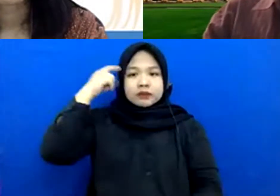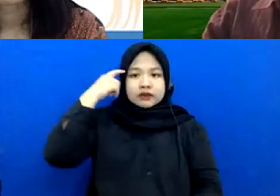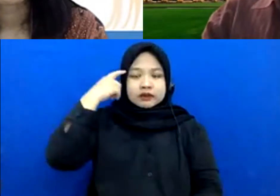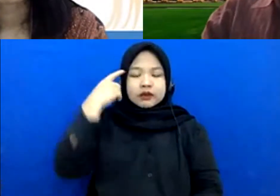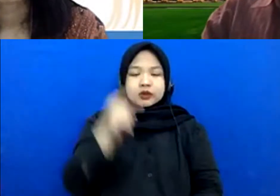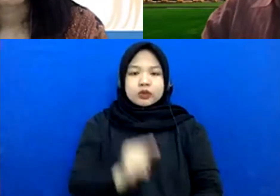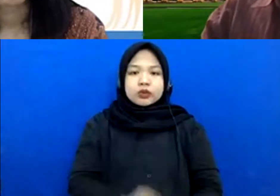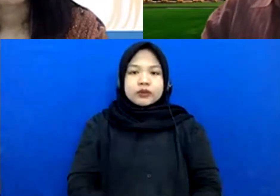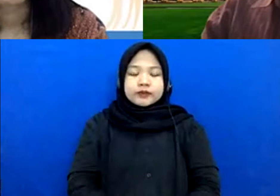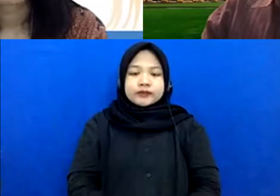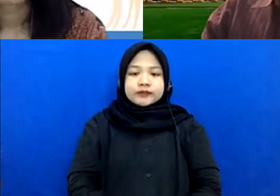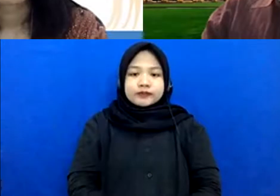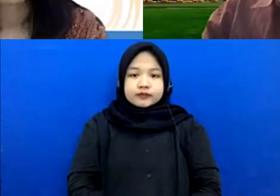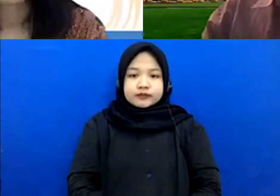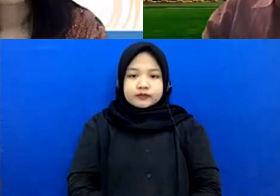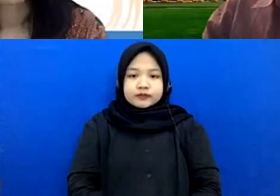that. And